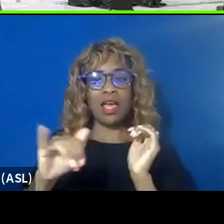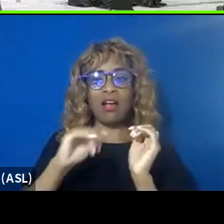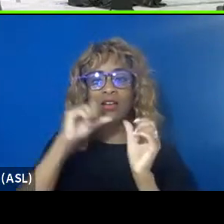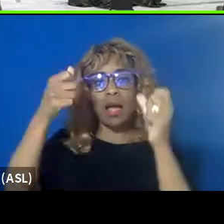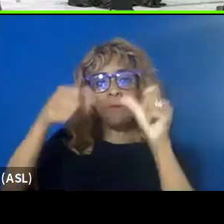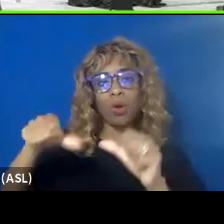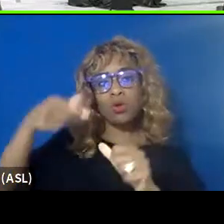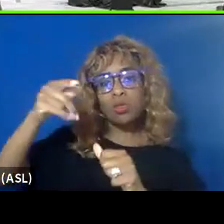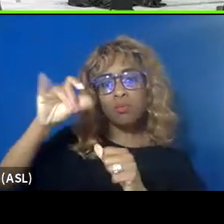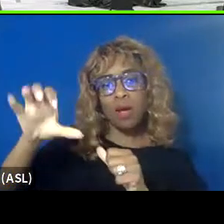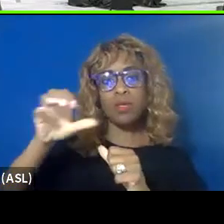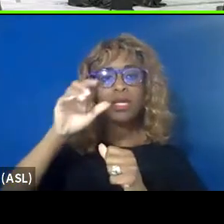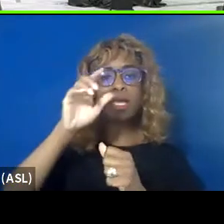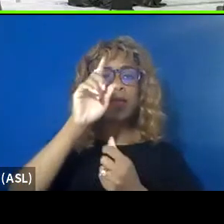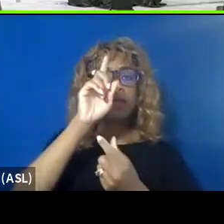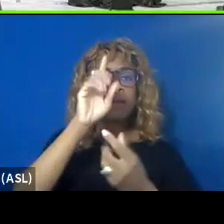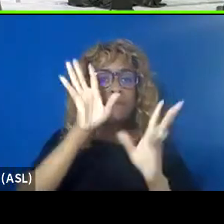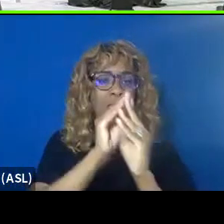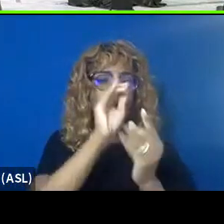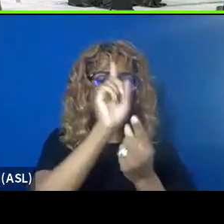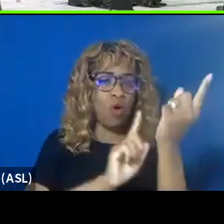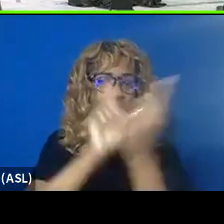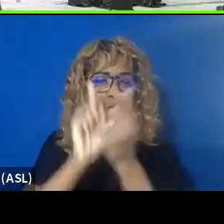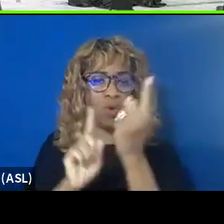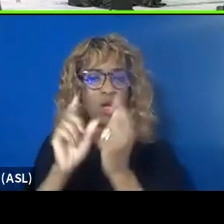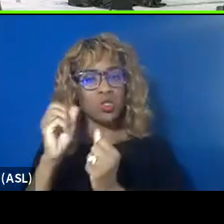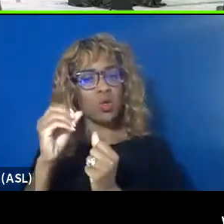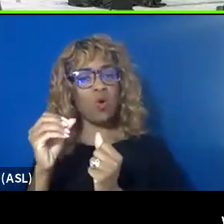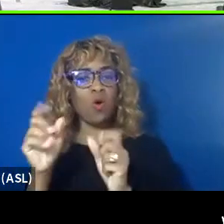meeting with people individually as ourselves. So I think there's some